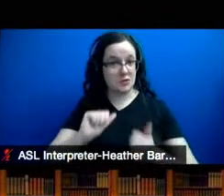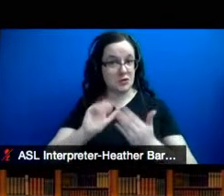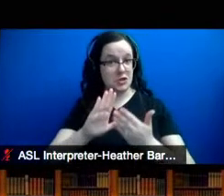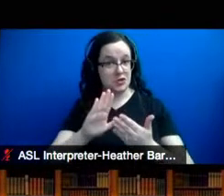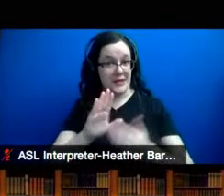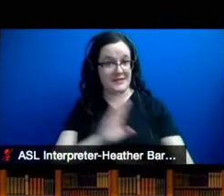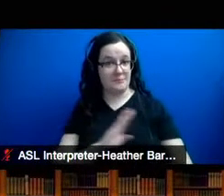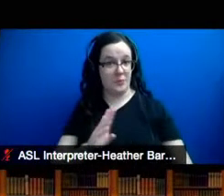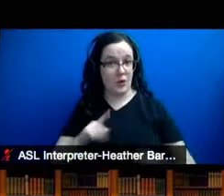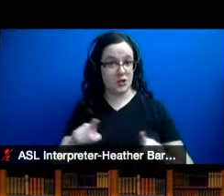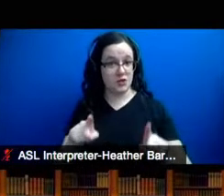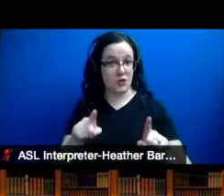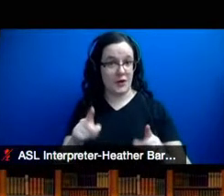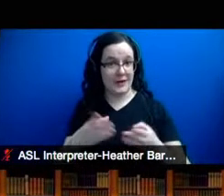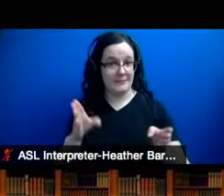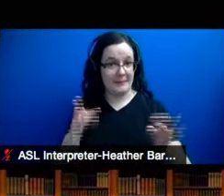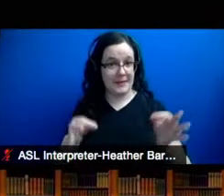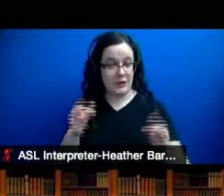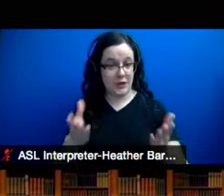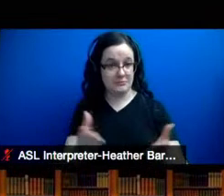hearing?